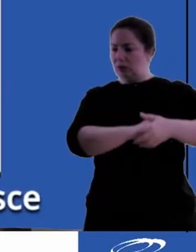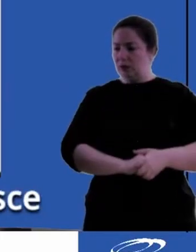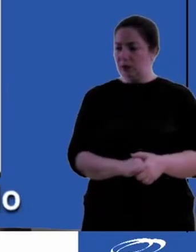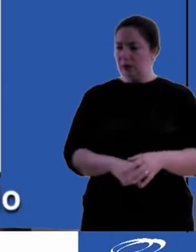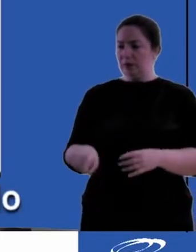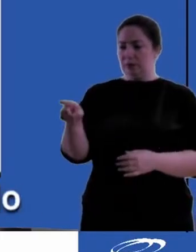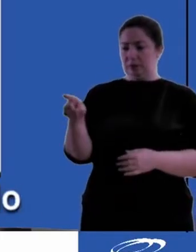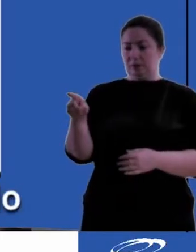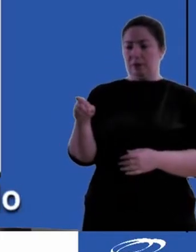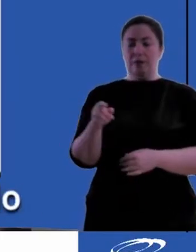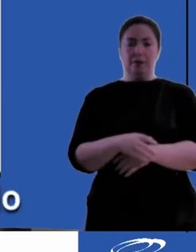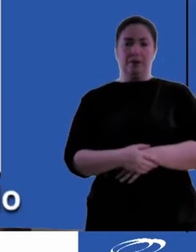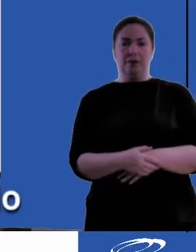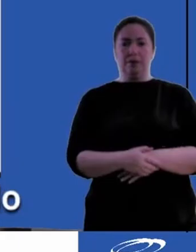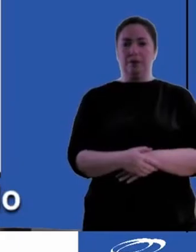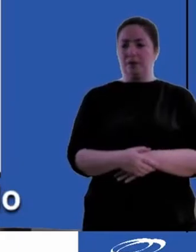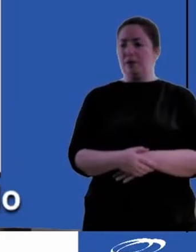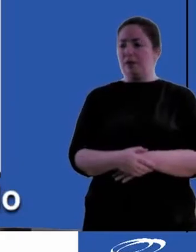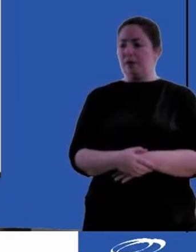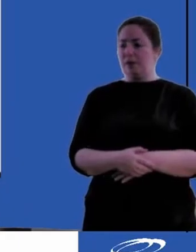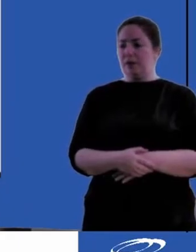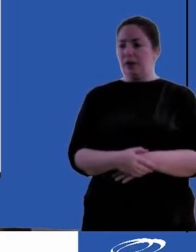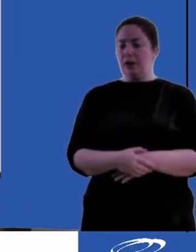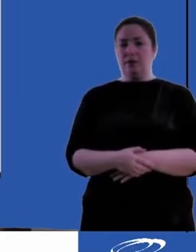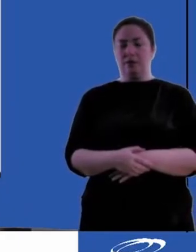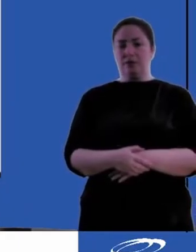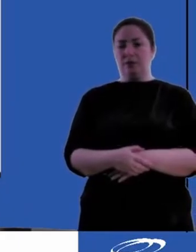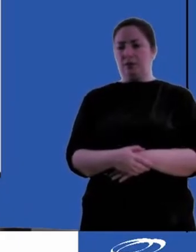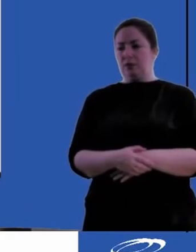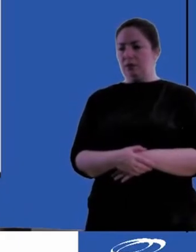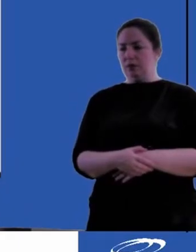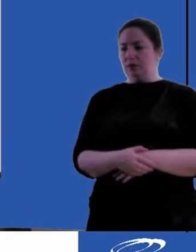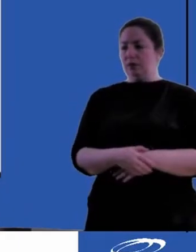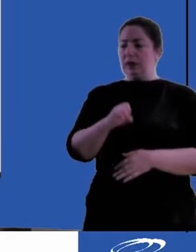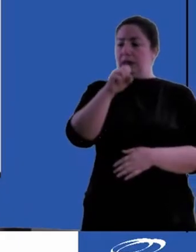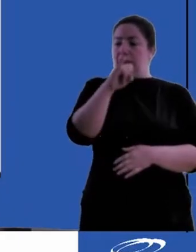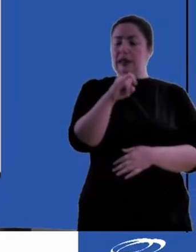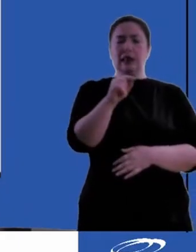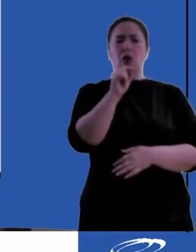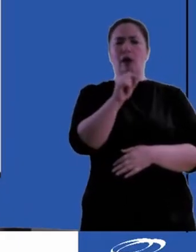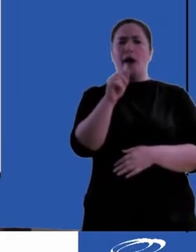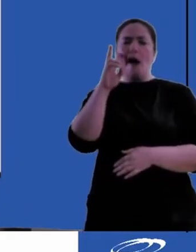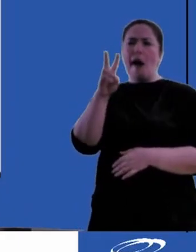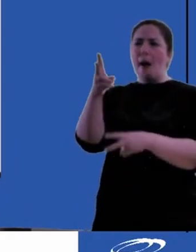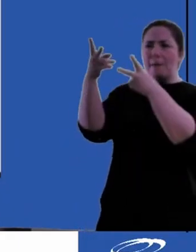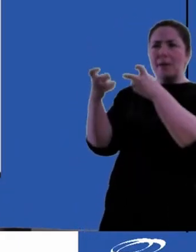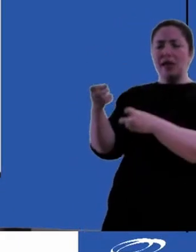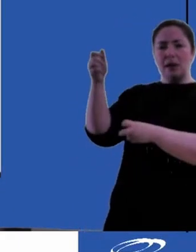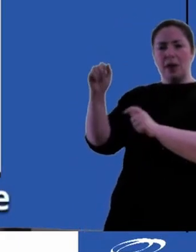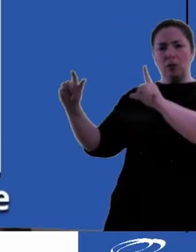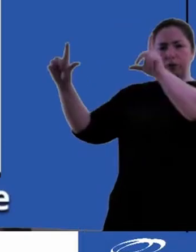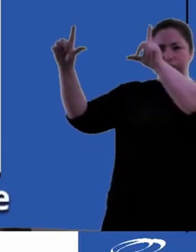from implant sonication, to represent a positive result, because if you do that, you're going to have some false positive results because there